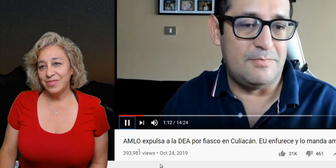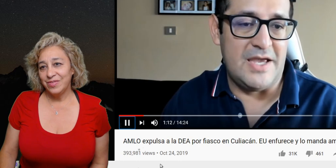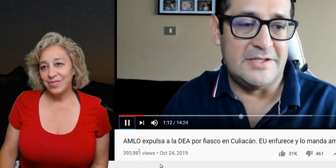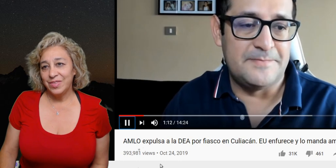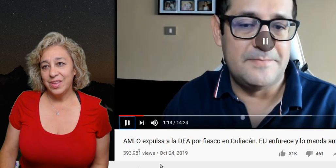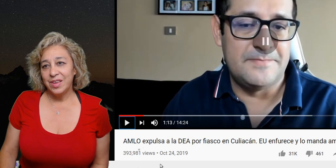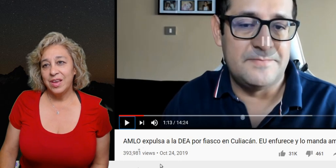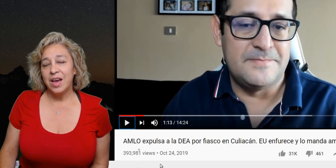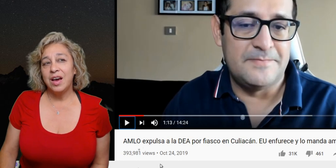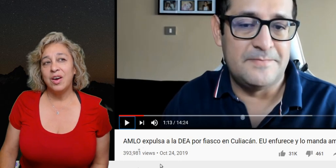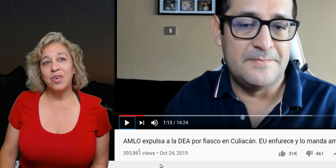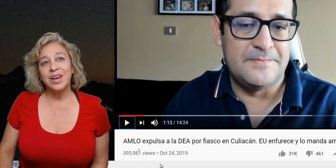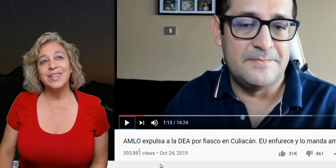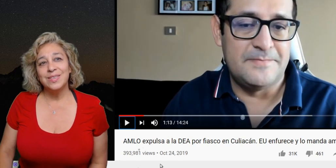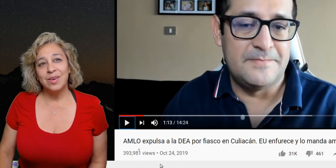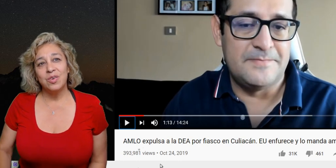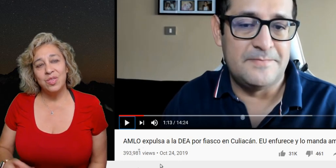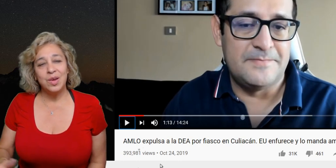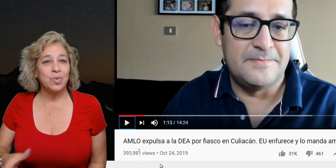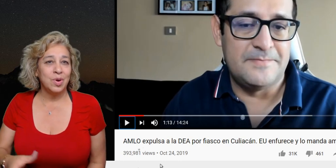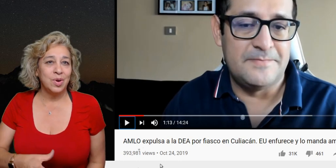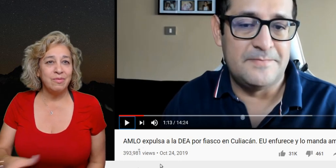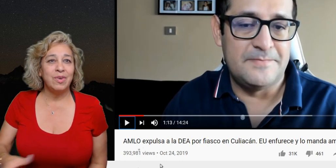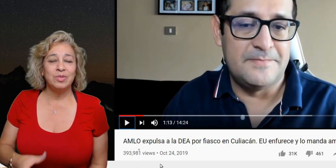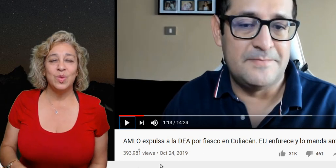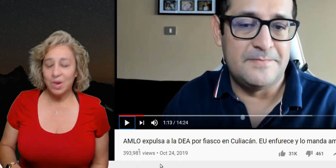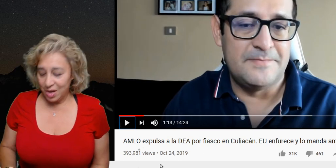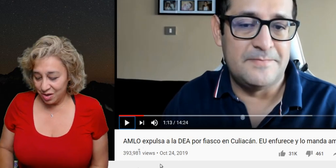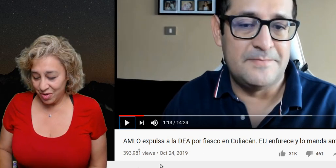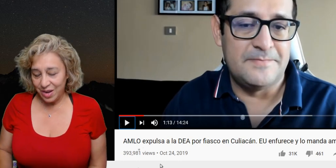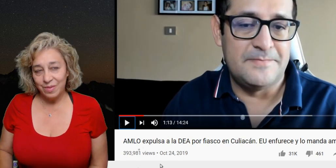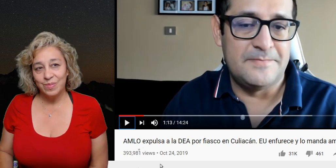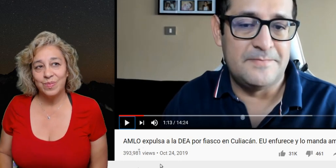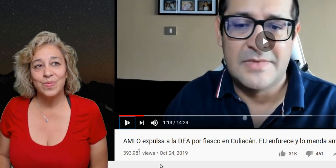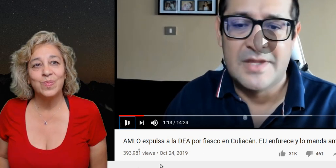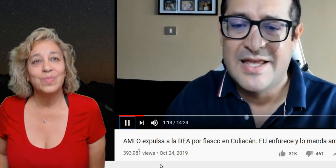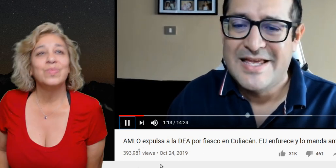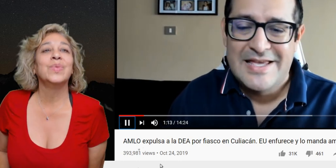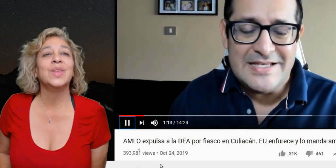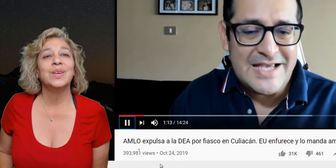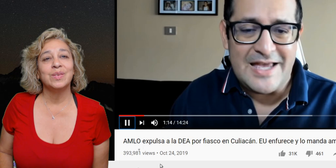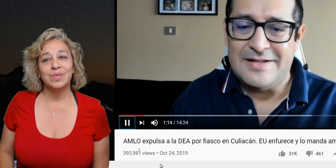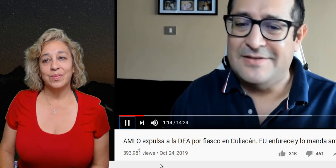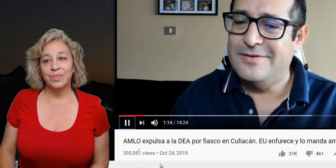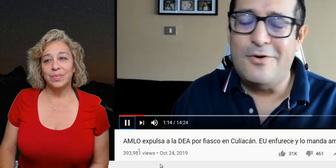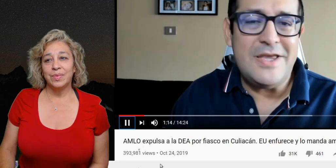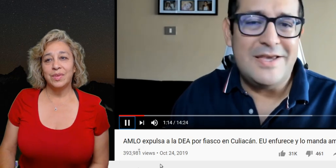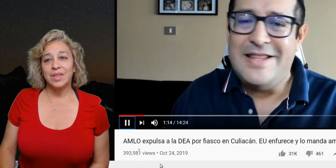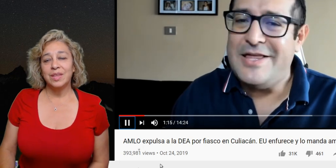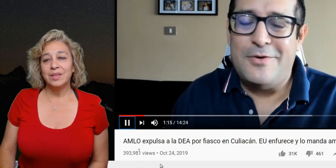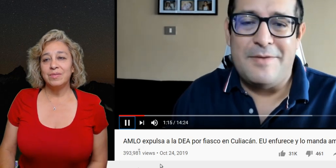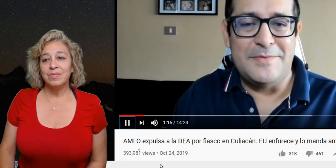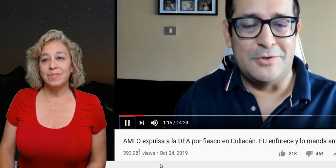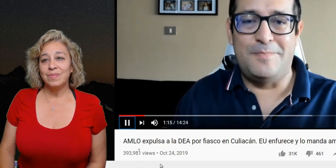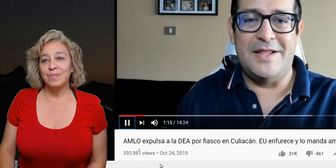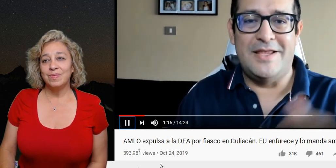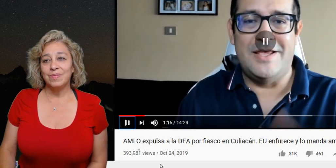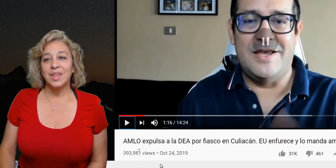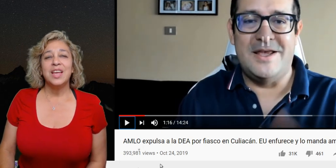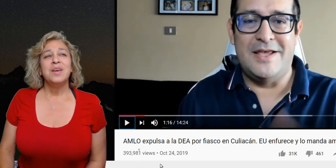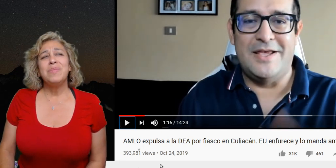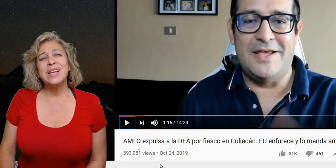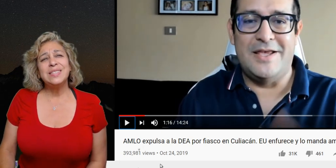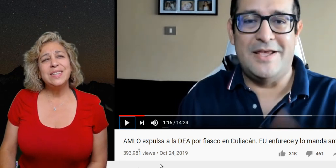de nuestro país. Against, or that were involved with our country. Es que hoy, el día de hoy a mí me